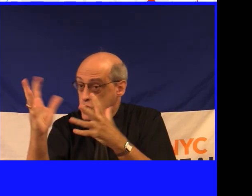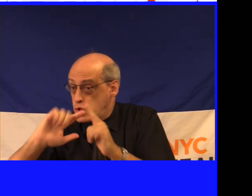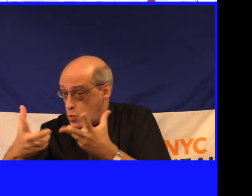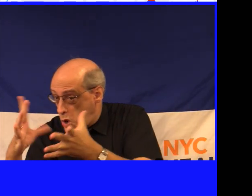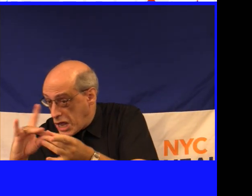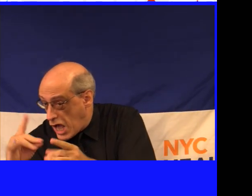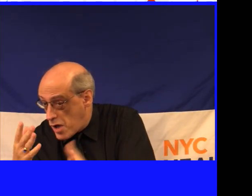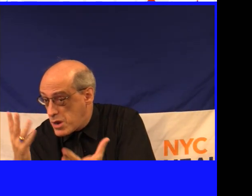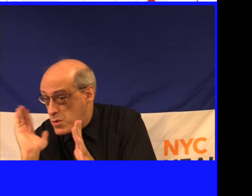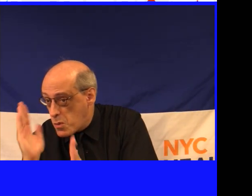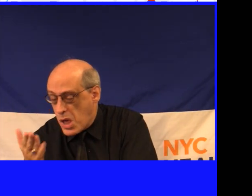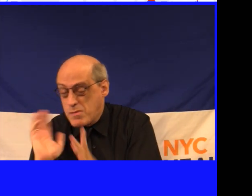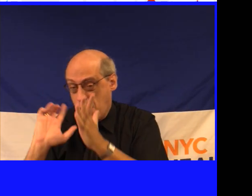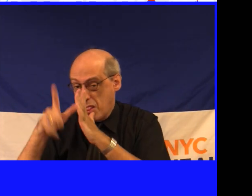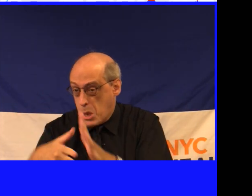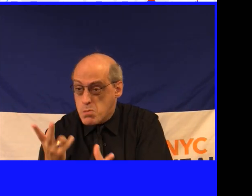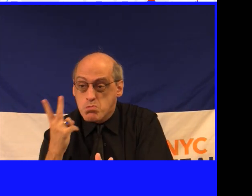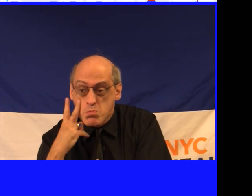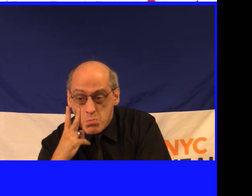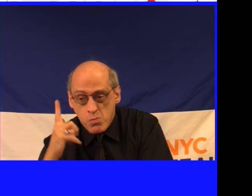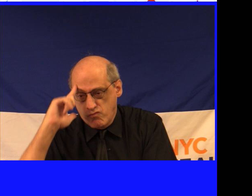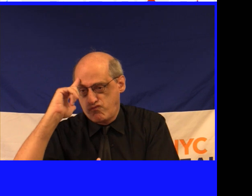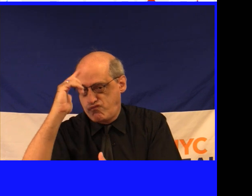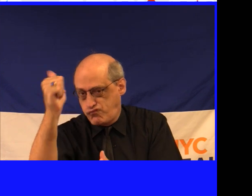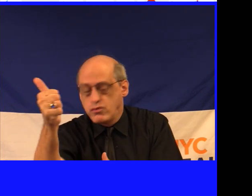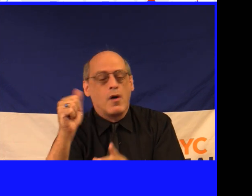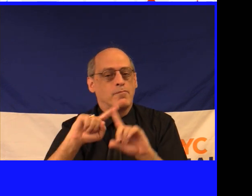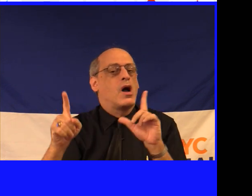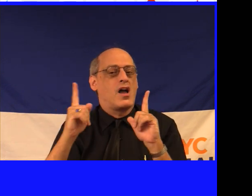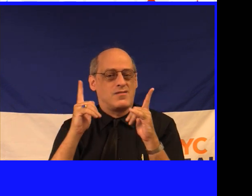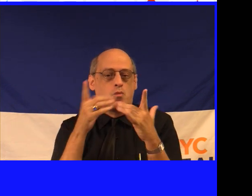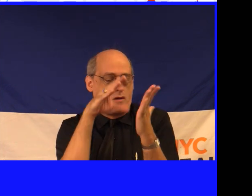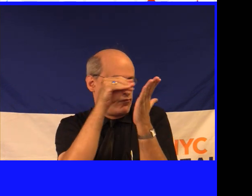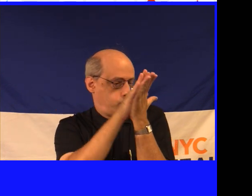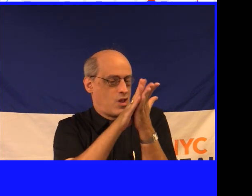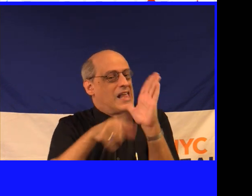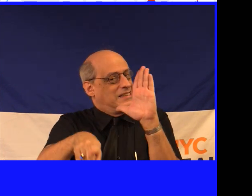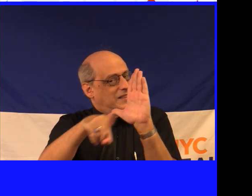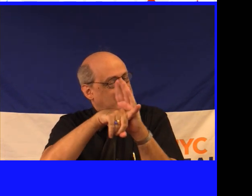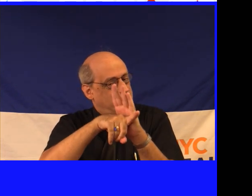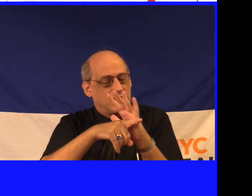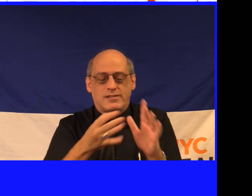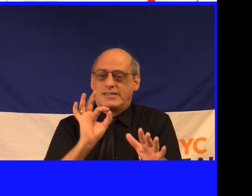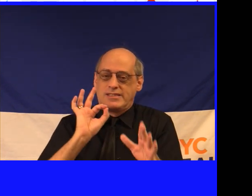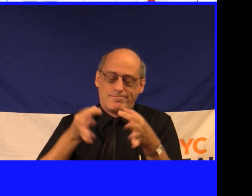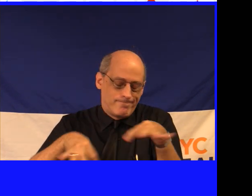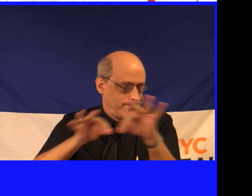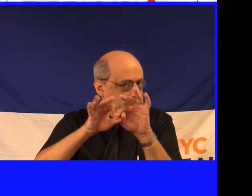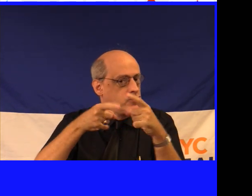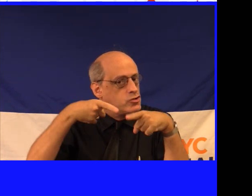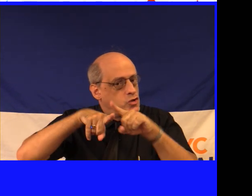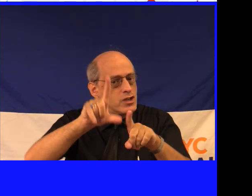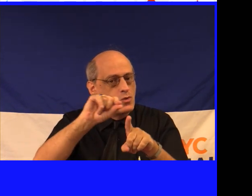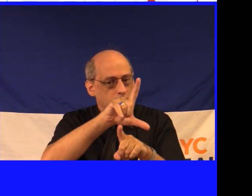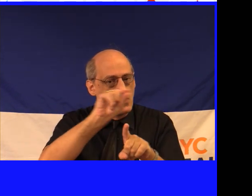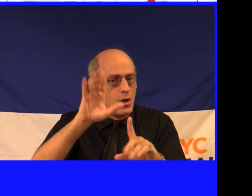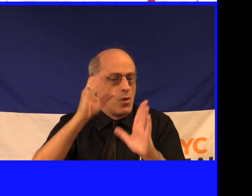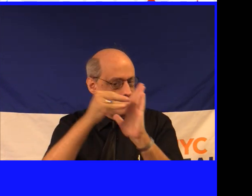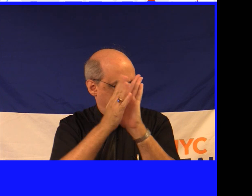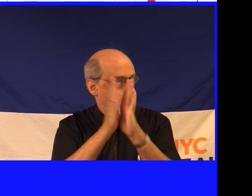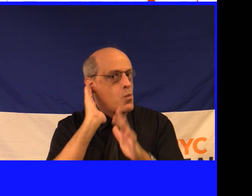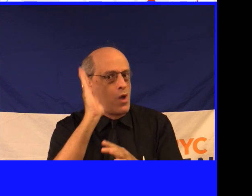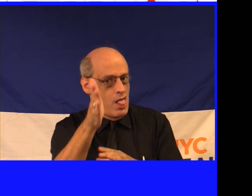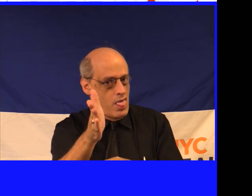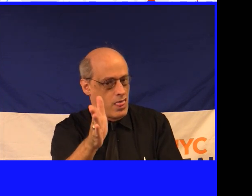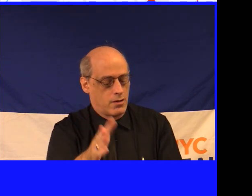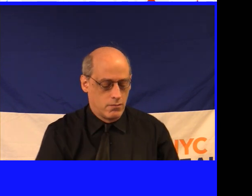here or later on in a later meeting, but this will be noted as a significant deficiency in 2020 as well.